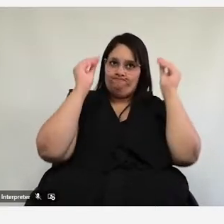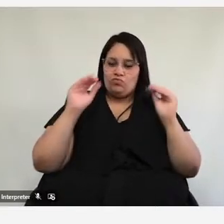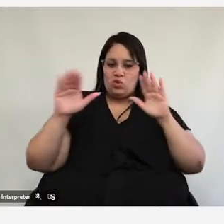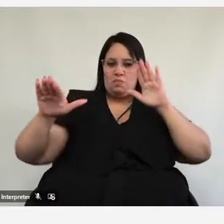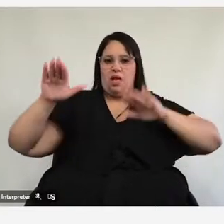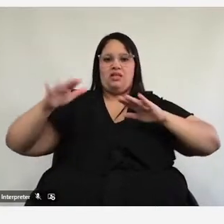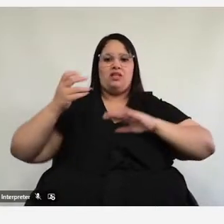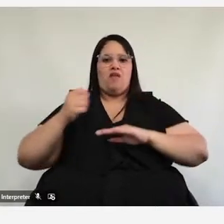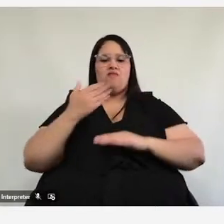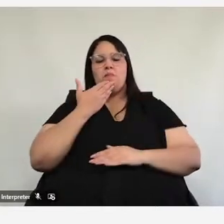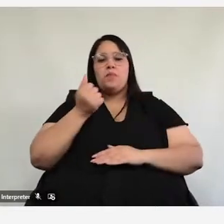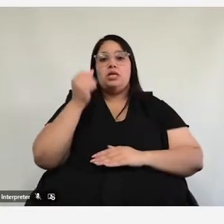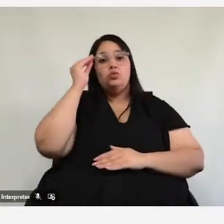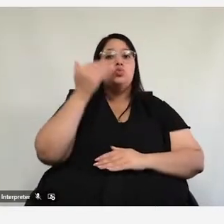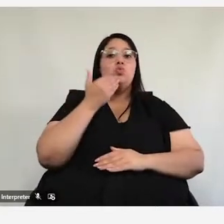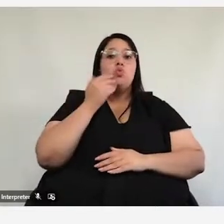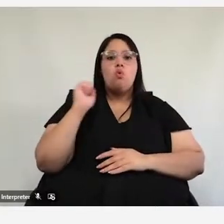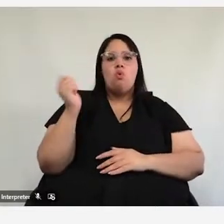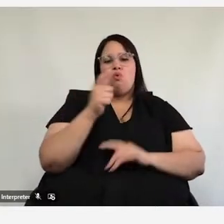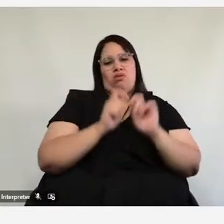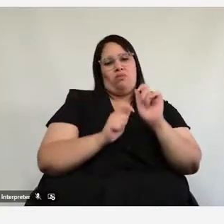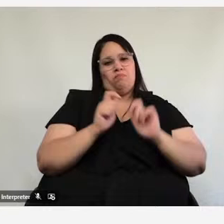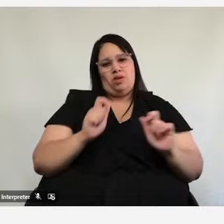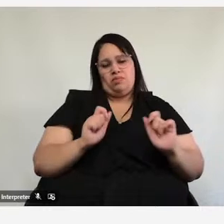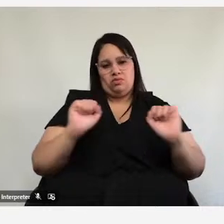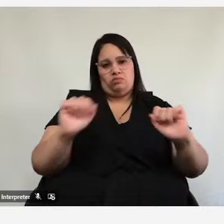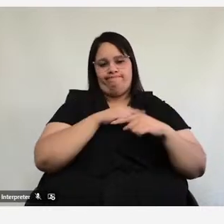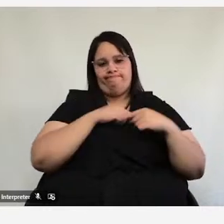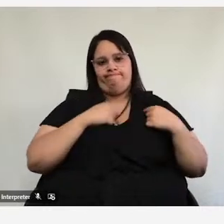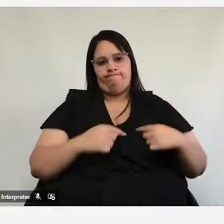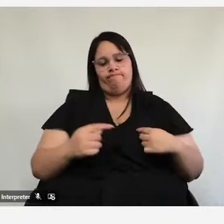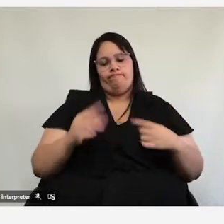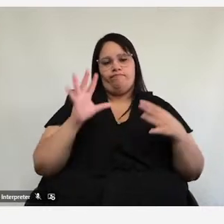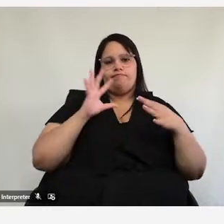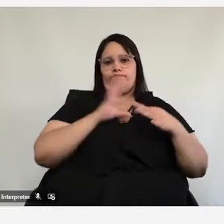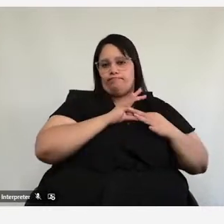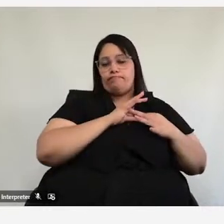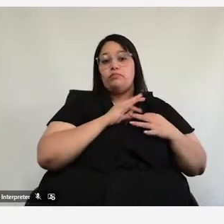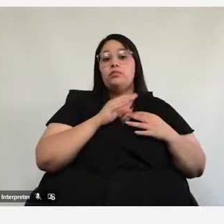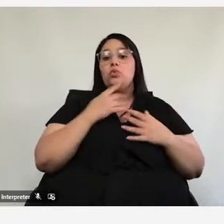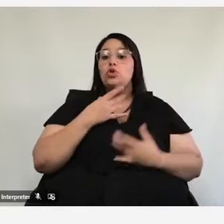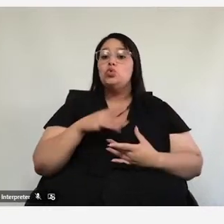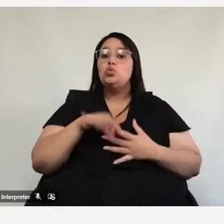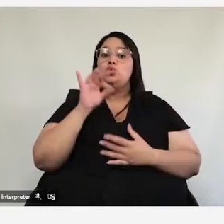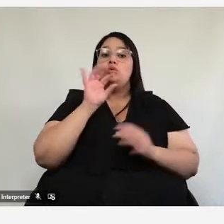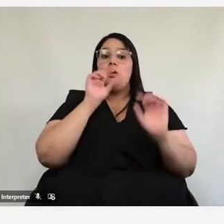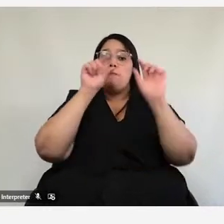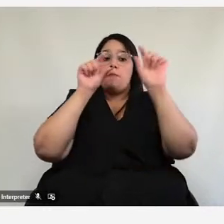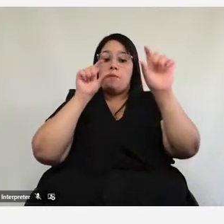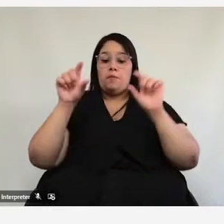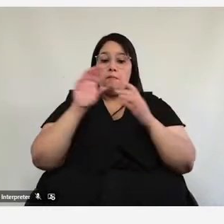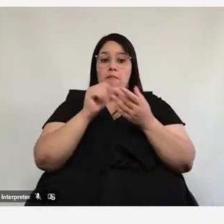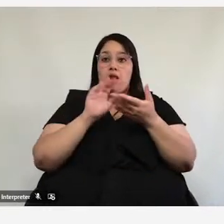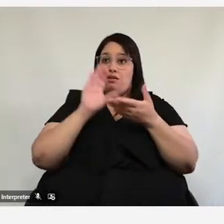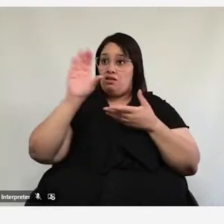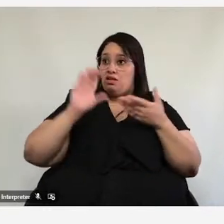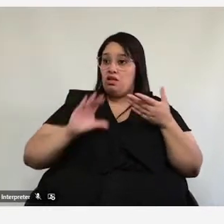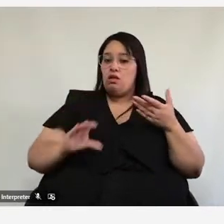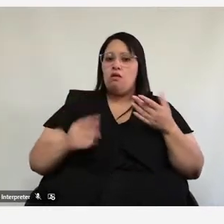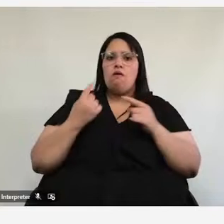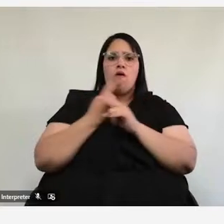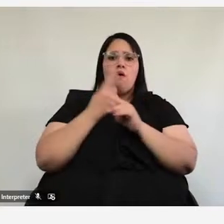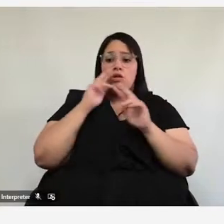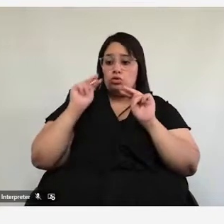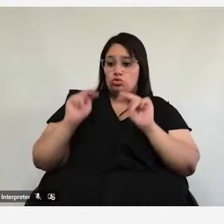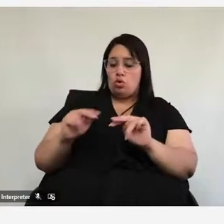with the best interests of all residents at heart. How we choose to allocate the money entrusted to this government is not just a